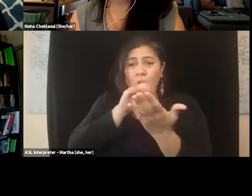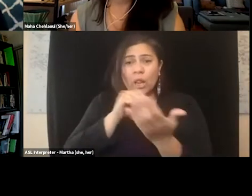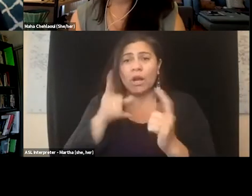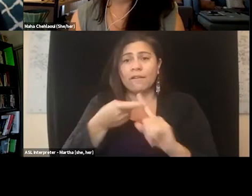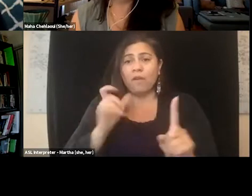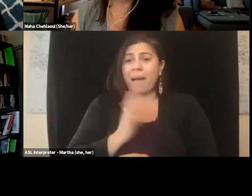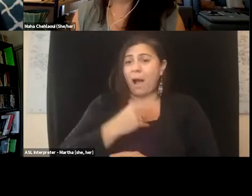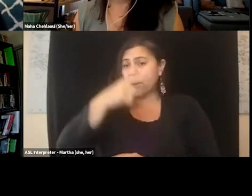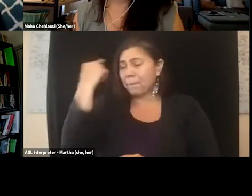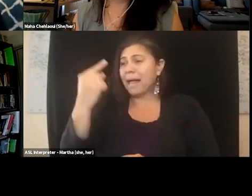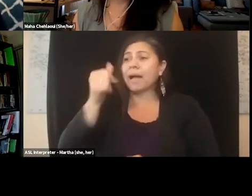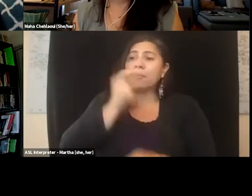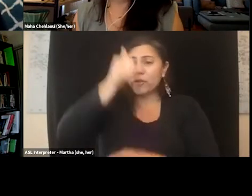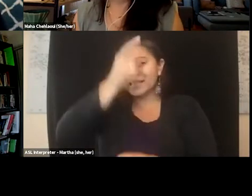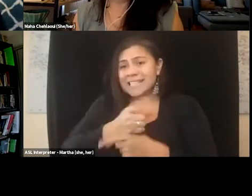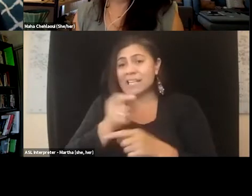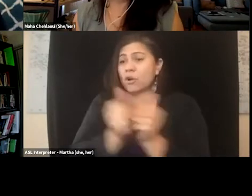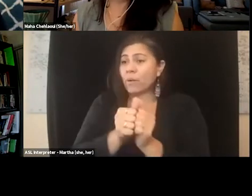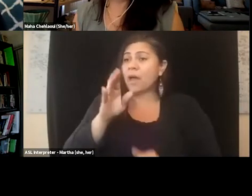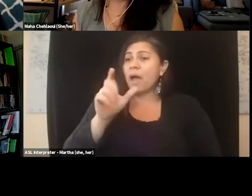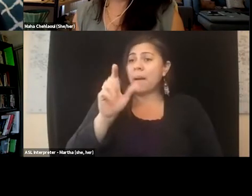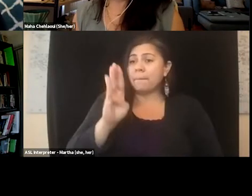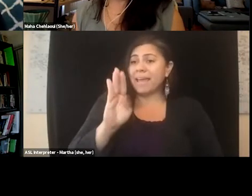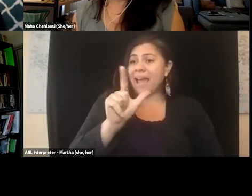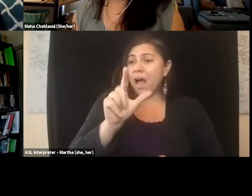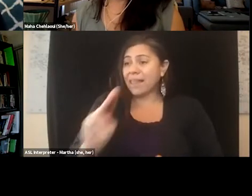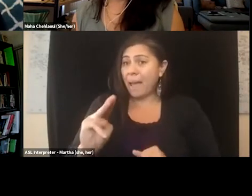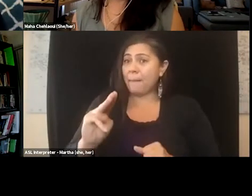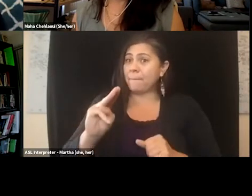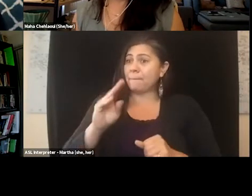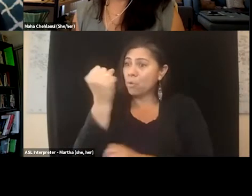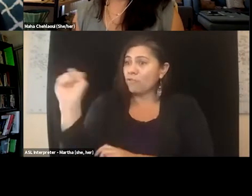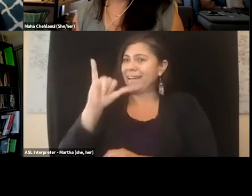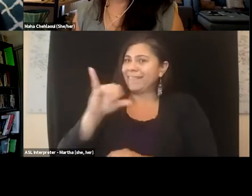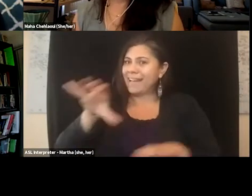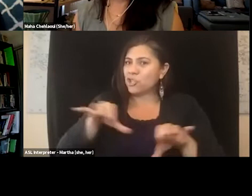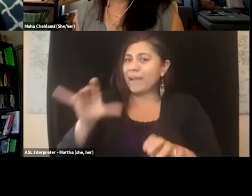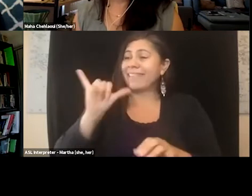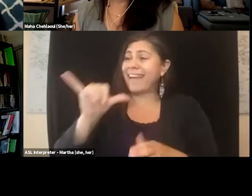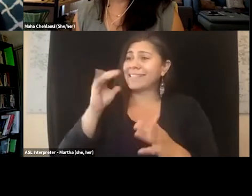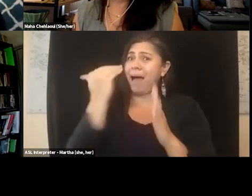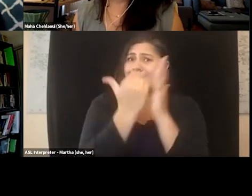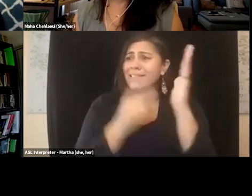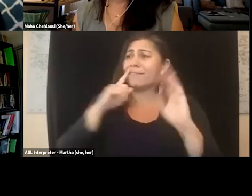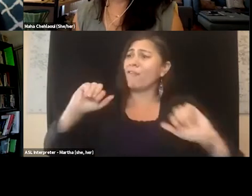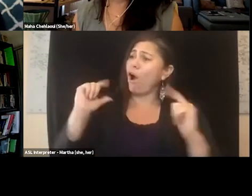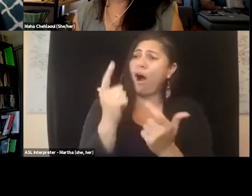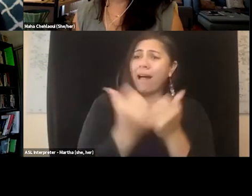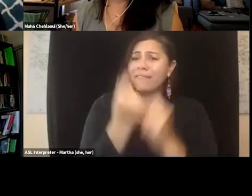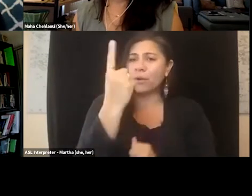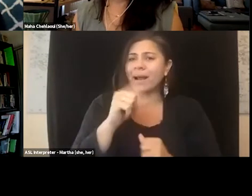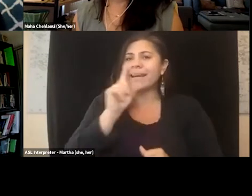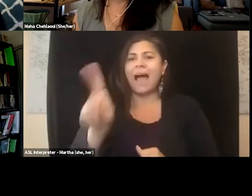brothers and sisters. What the Black Lives Matter movement is doing is a lesson to everybody, not only Asian people, not only